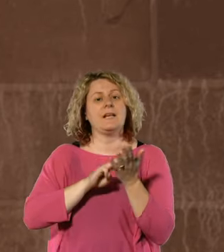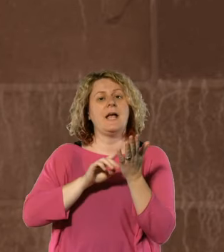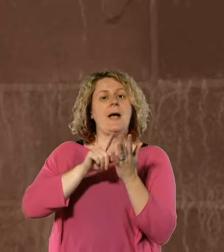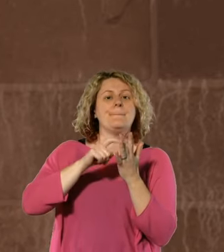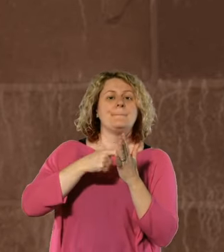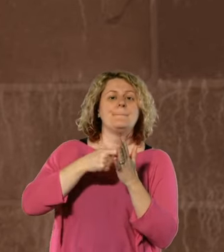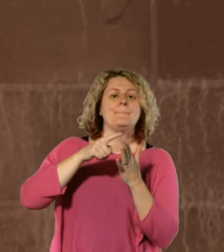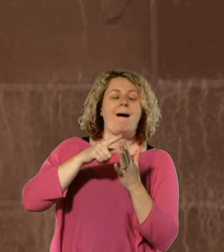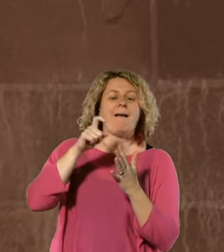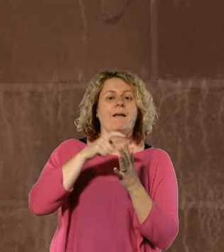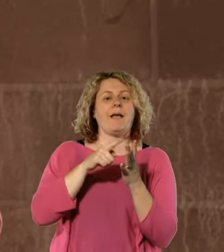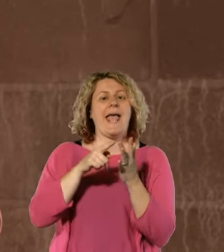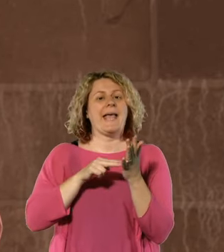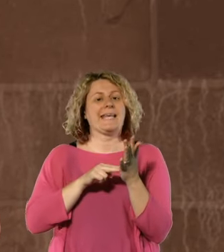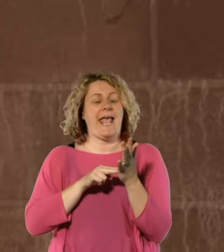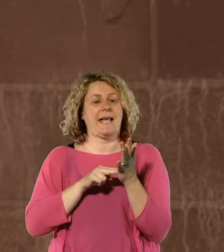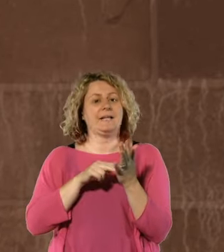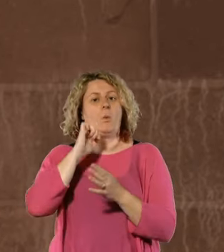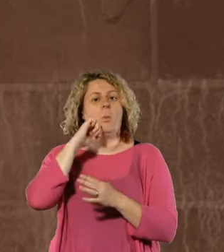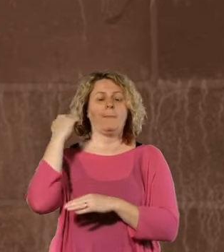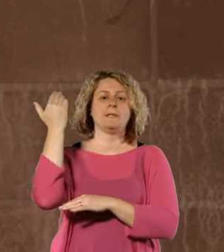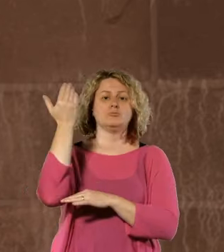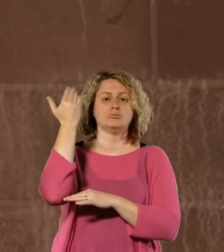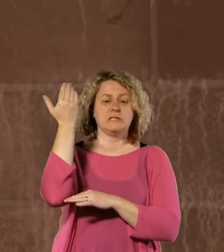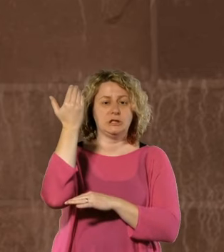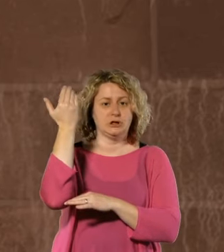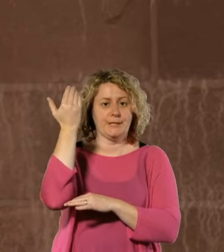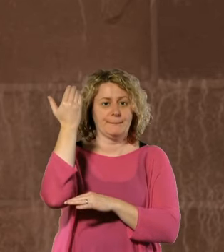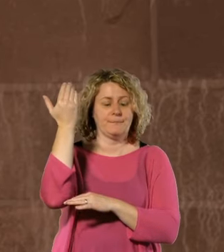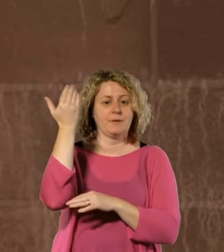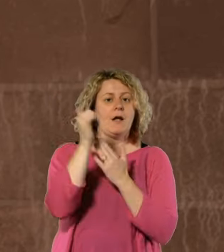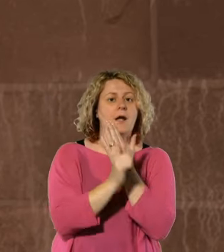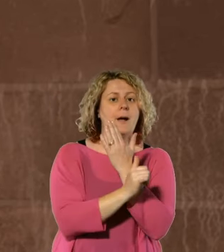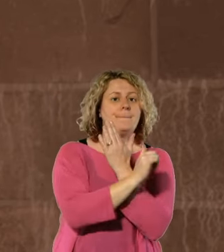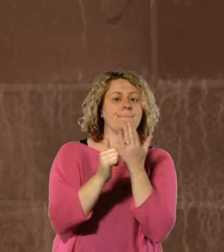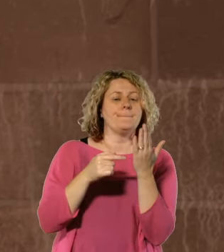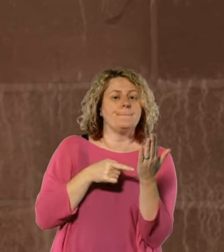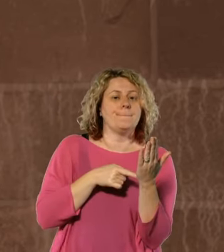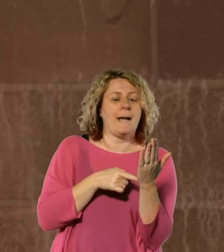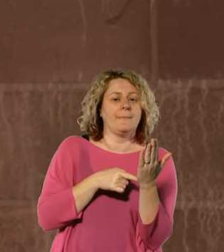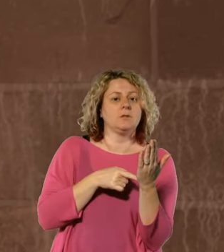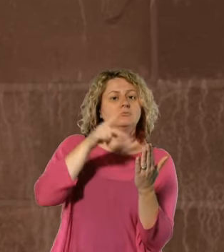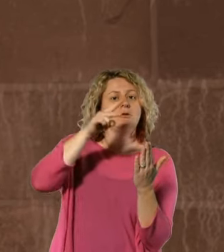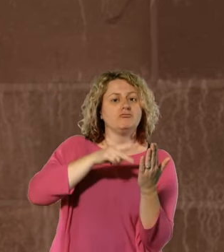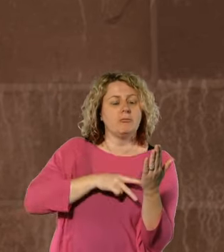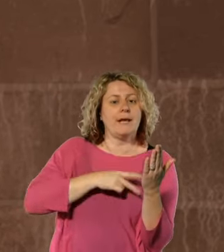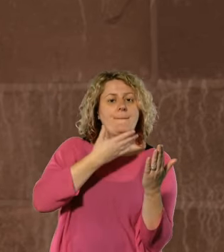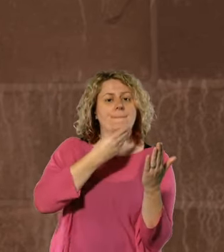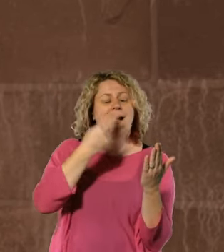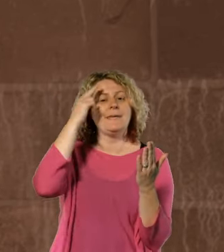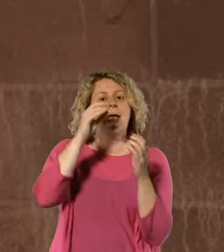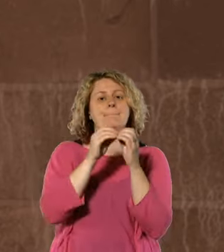at Emmanuel Church in Bristol. He'll be preaching for us. Our Bible passage is being read by Bob Chambers this